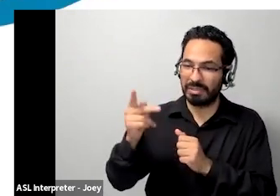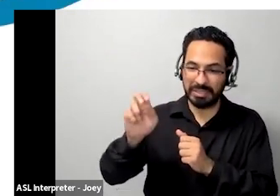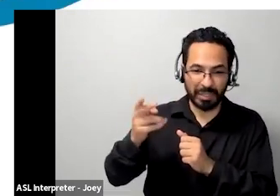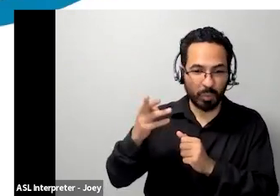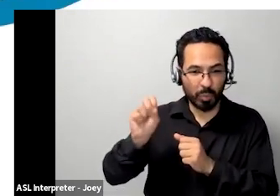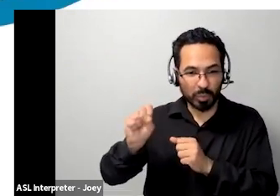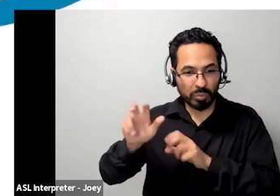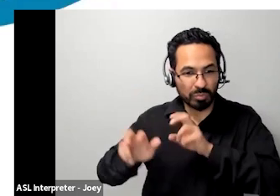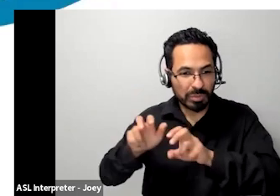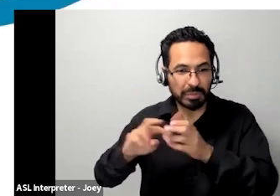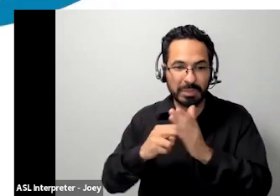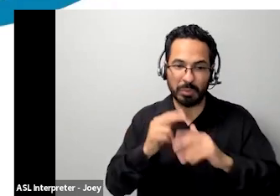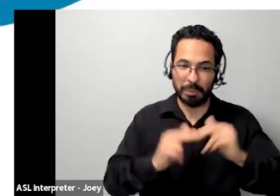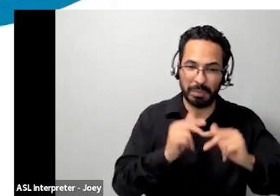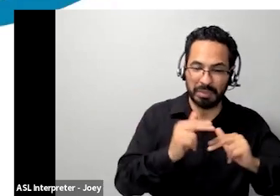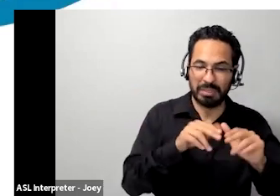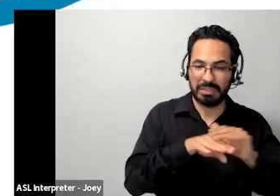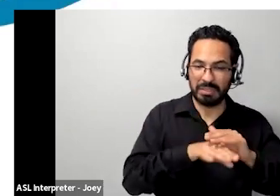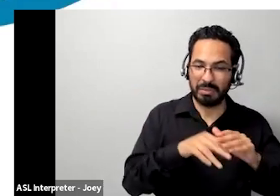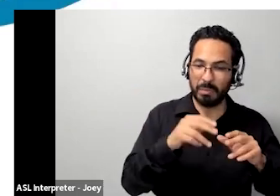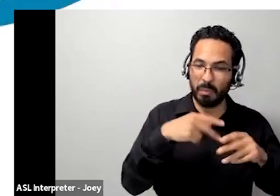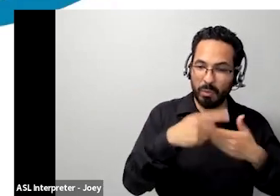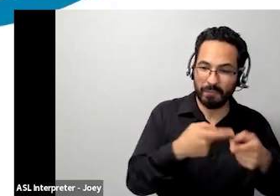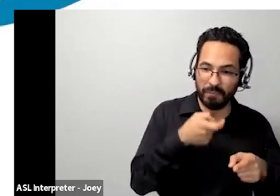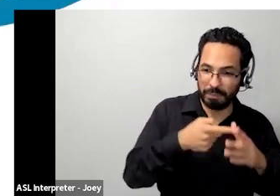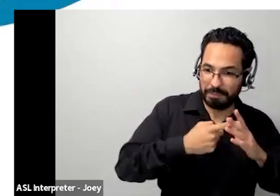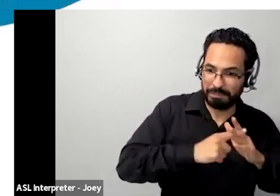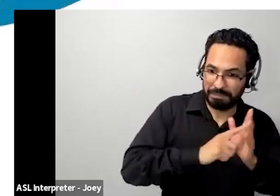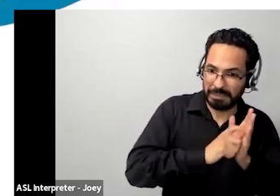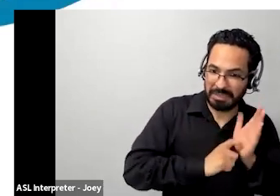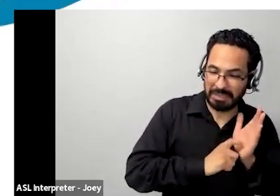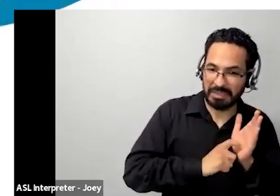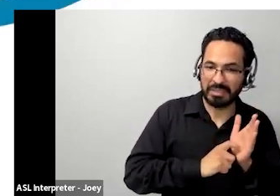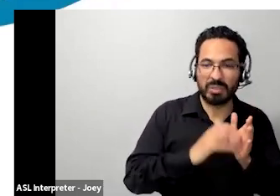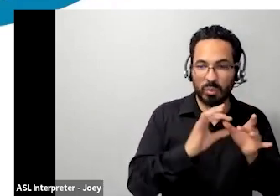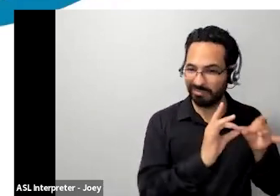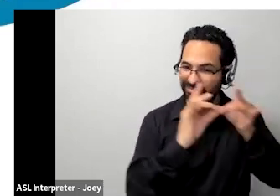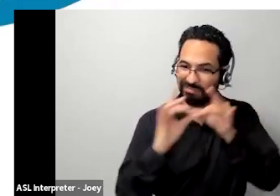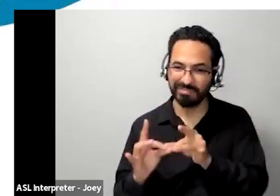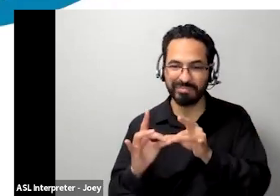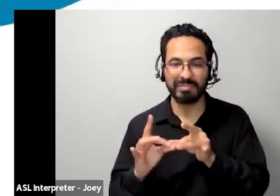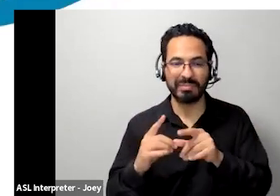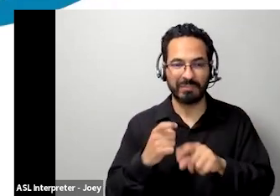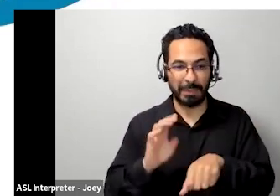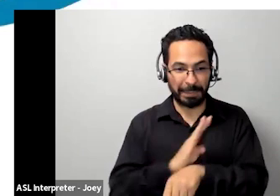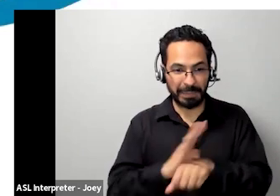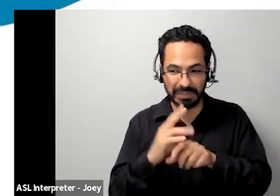from scratch, from nothing, you really want to tie to things that, from a business